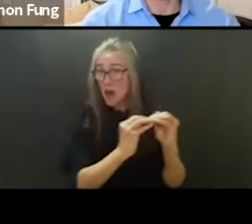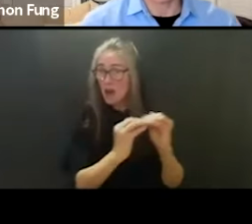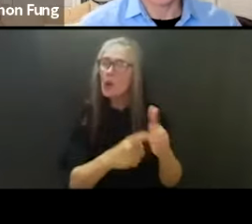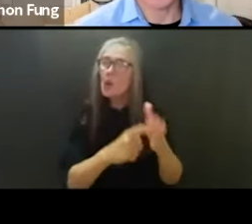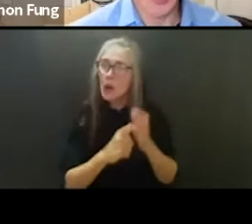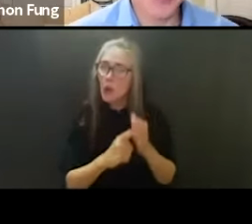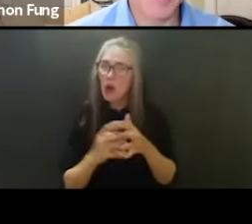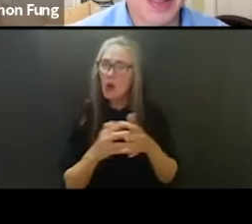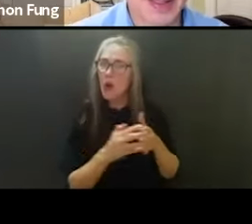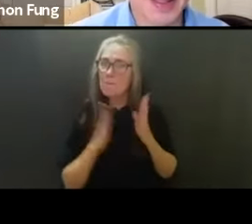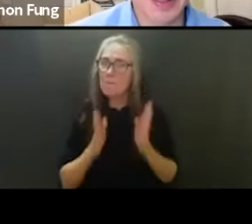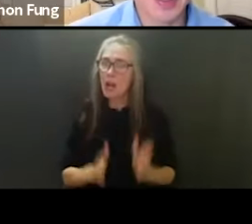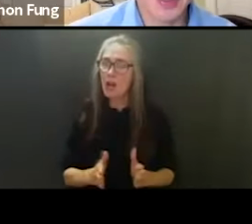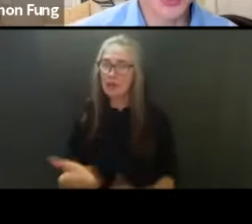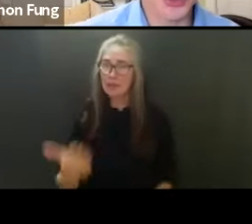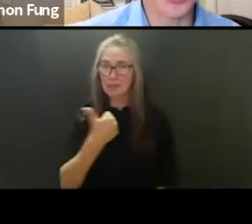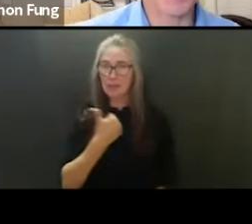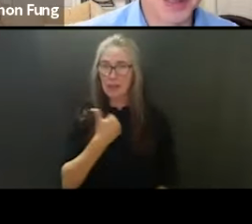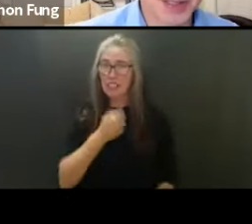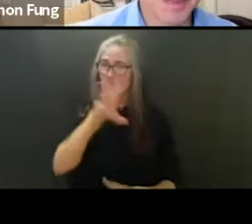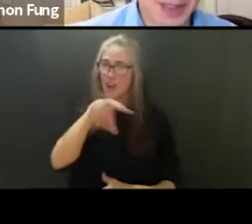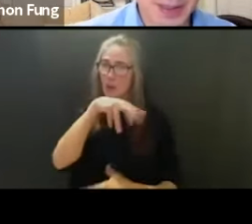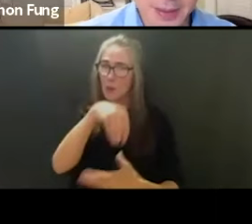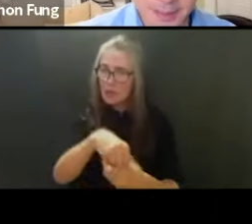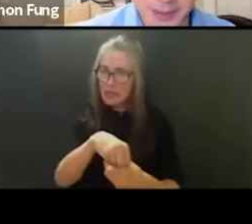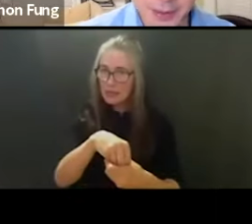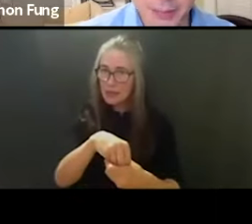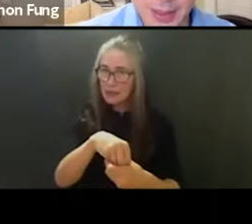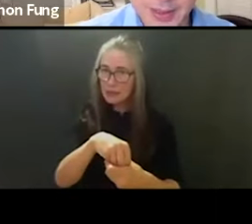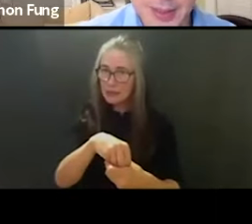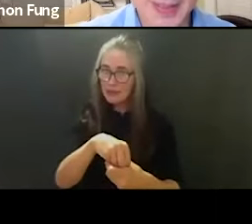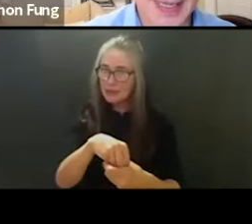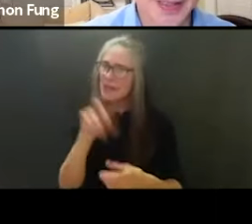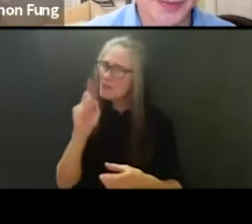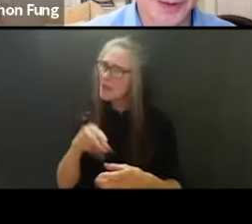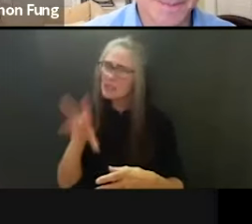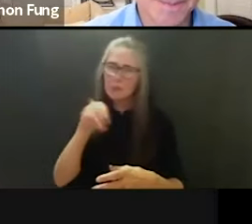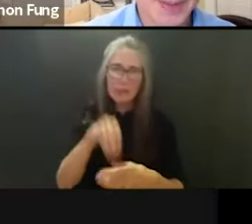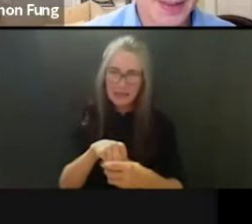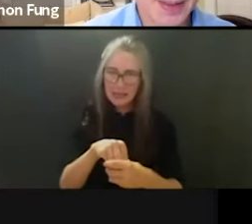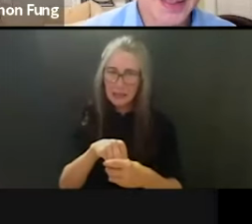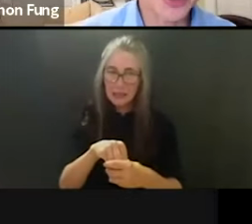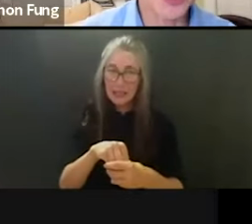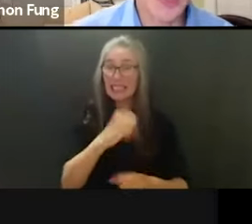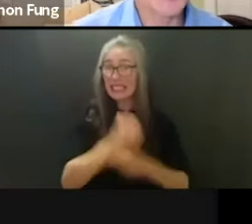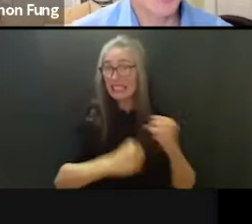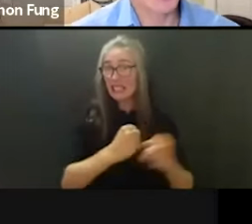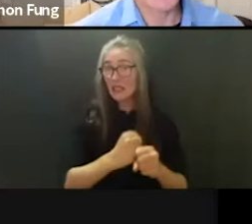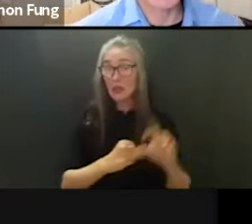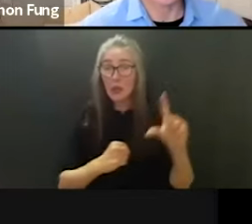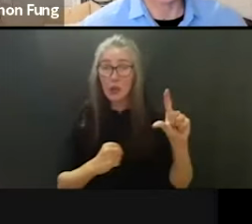participation. Every American should participate in the political process actively. In